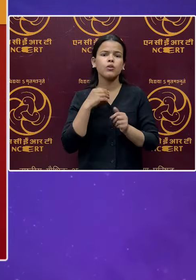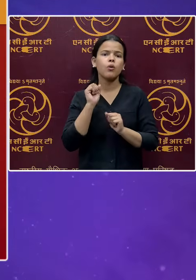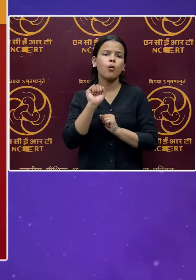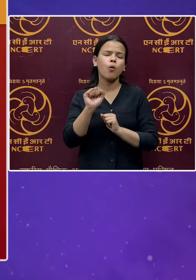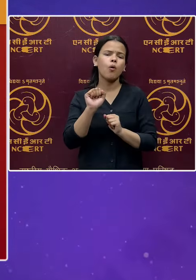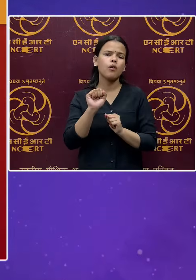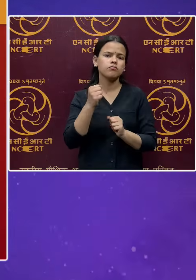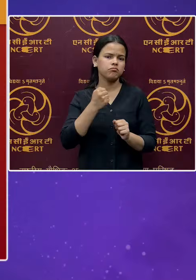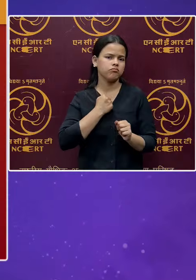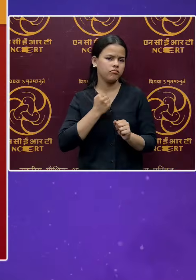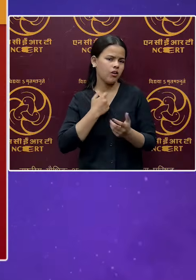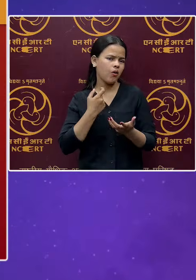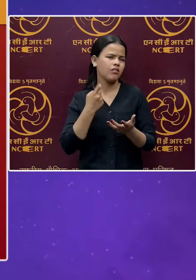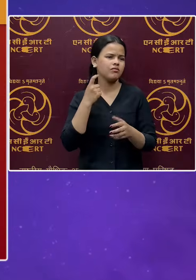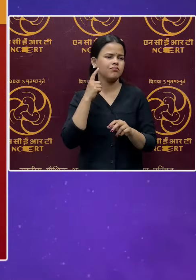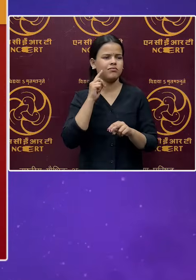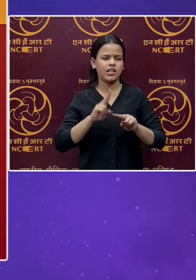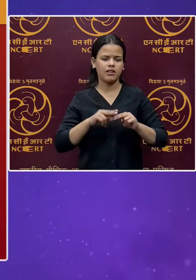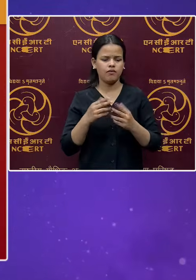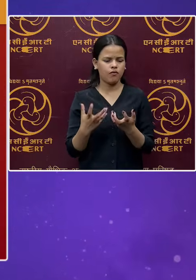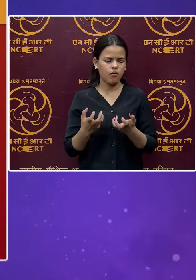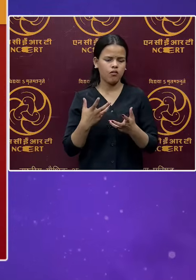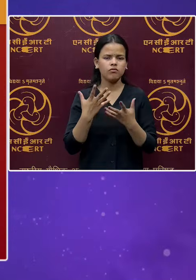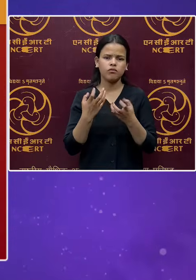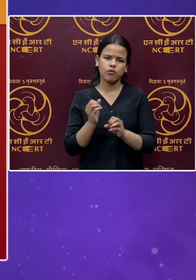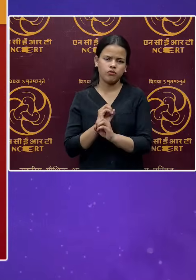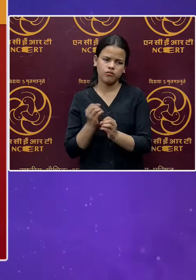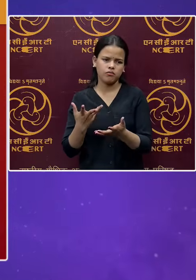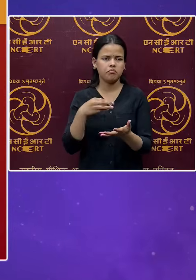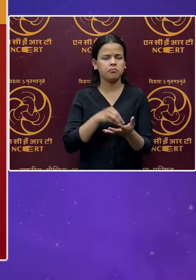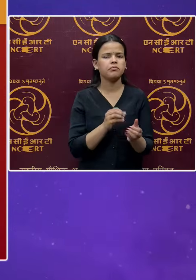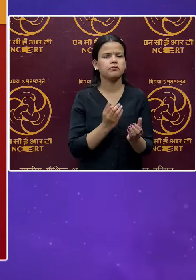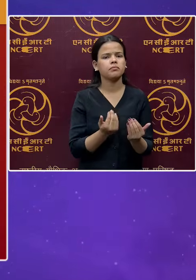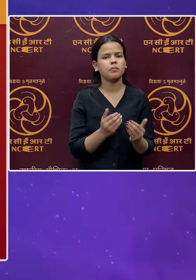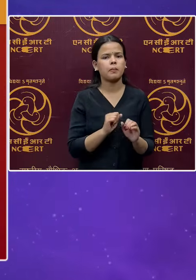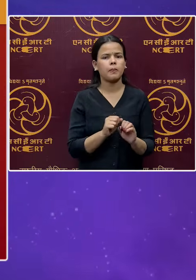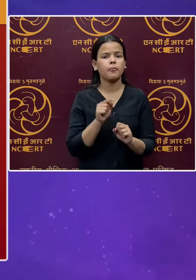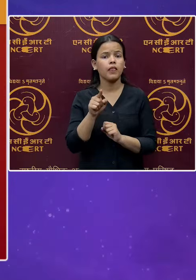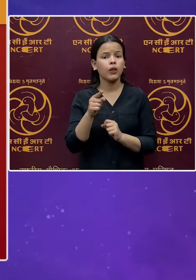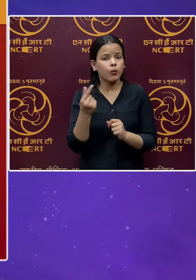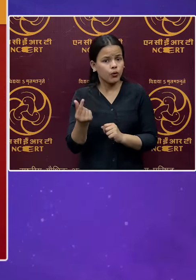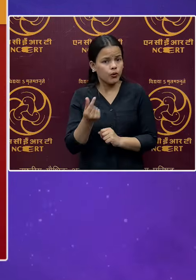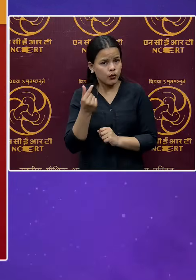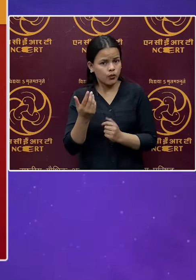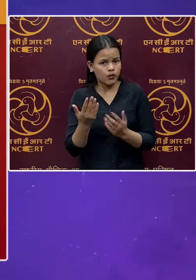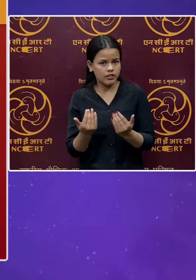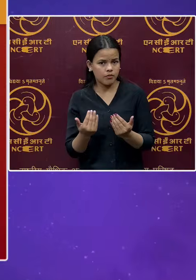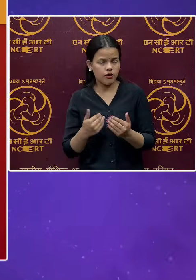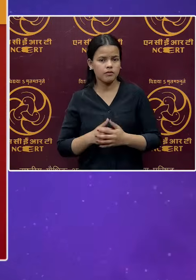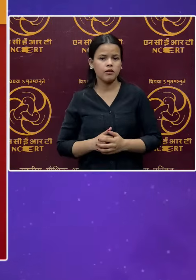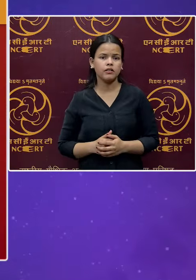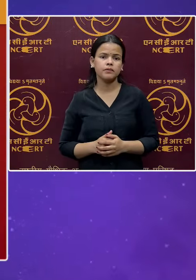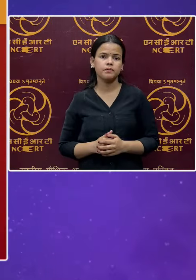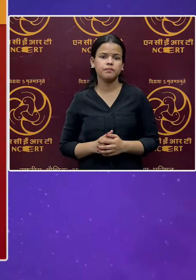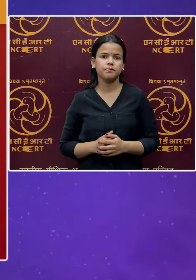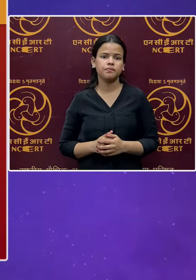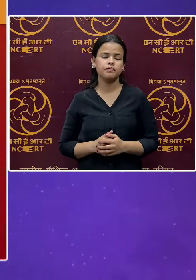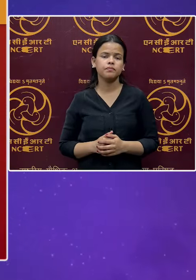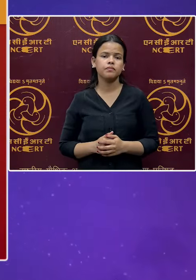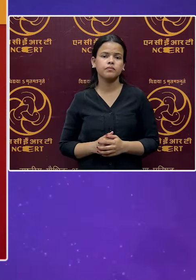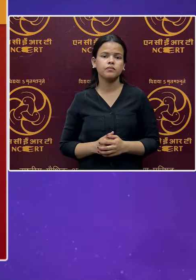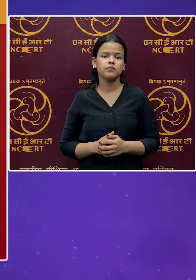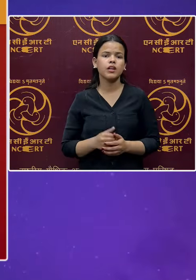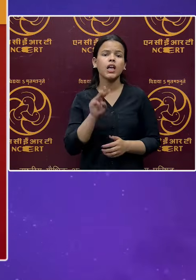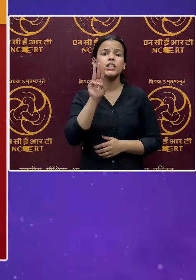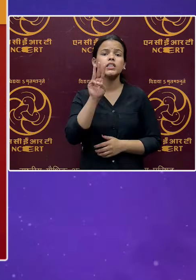their own requirement, and they can offer they can use them as a learning management system. So three types